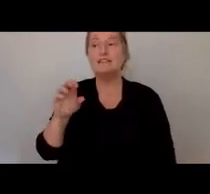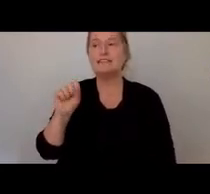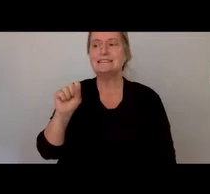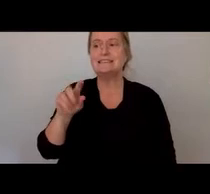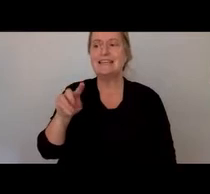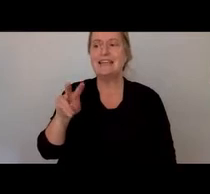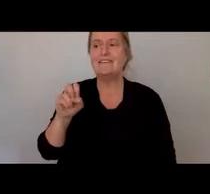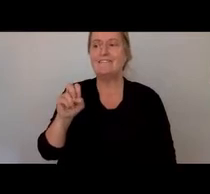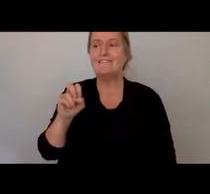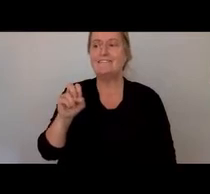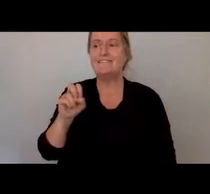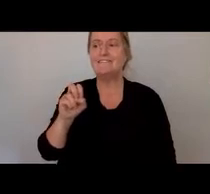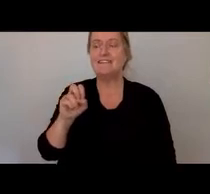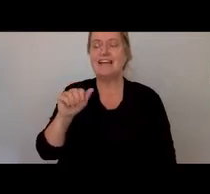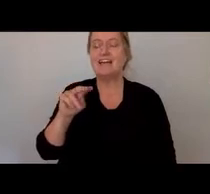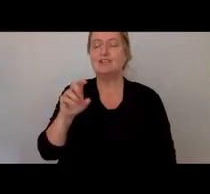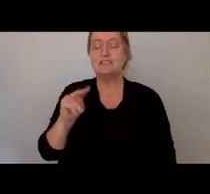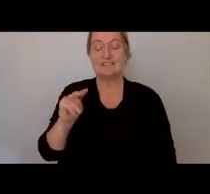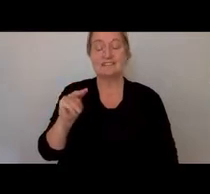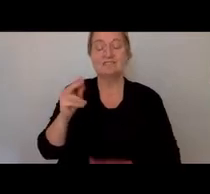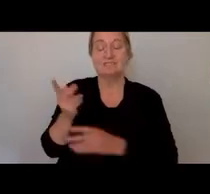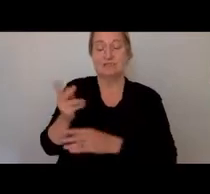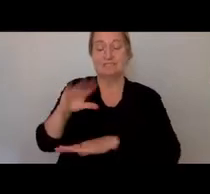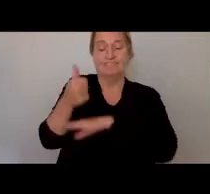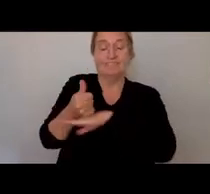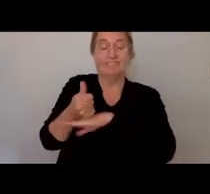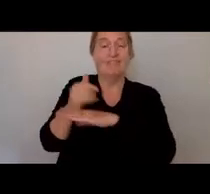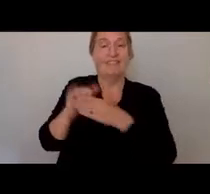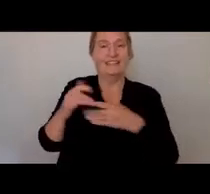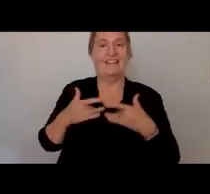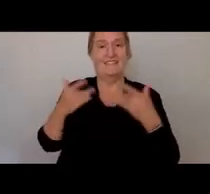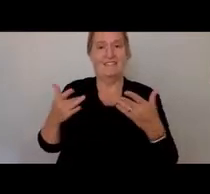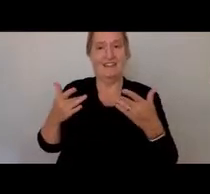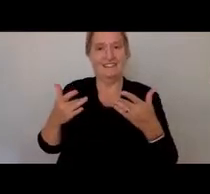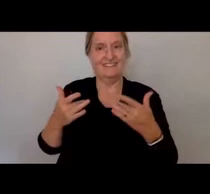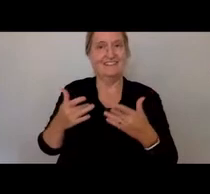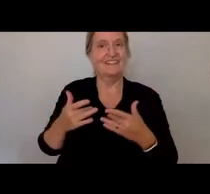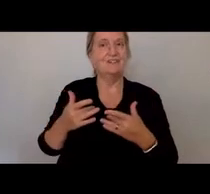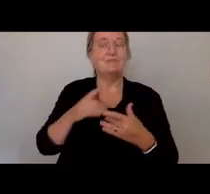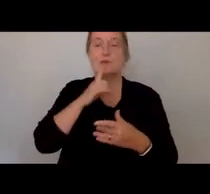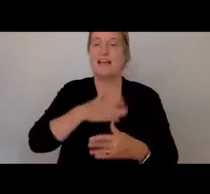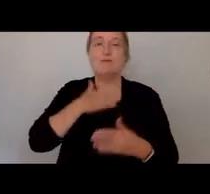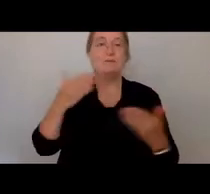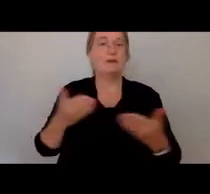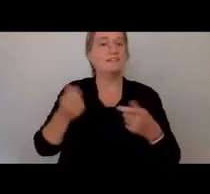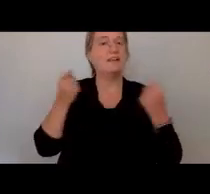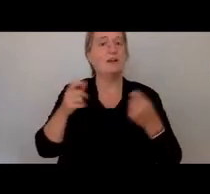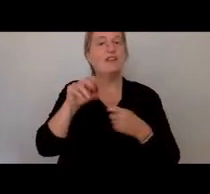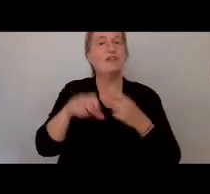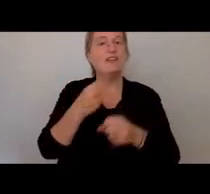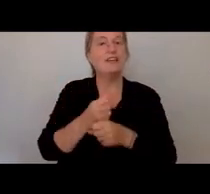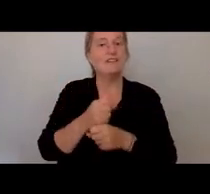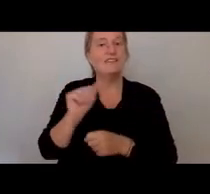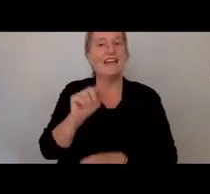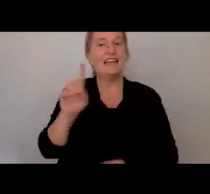led and coordinated this 30-day event celebrating 30 years of the ADA. I also want to thank my friend and